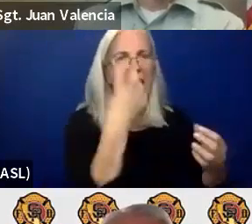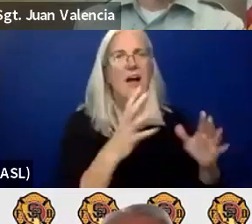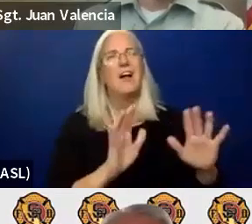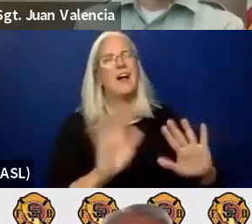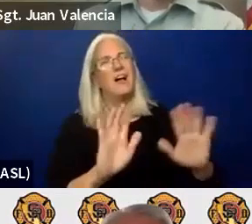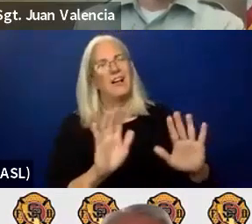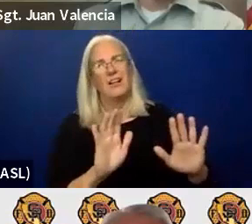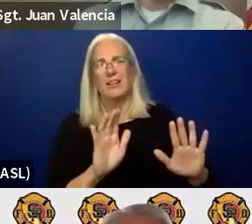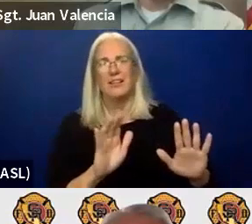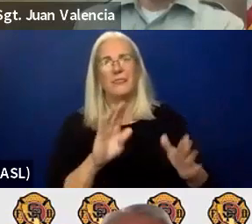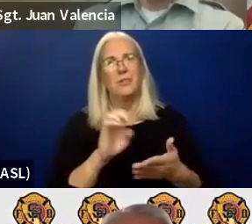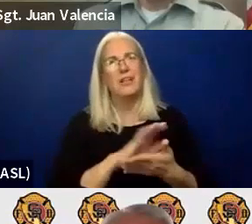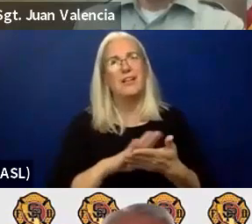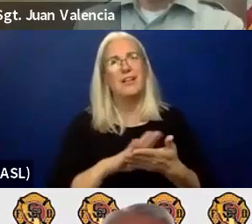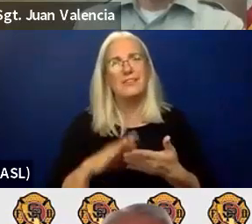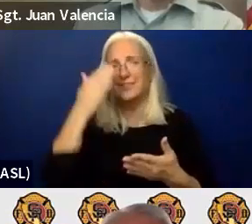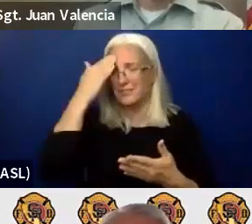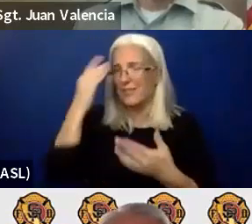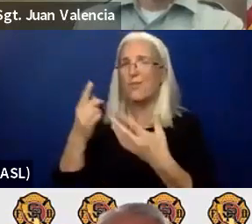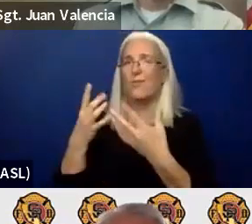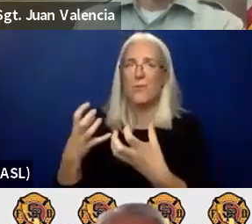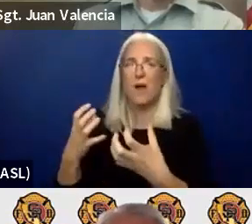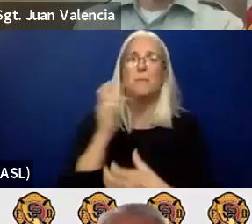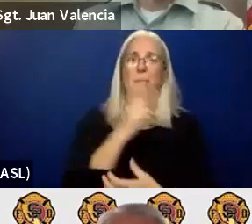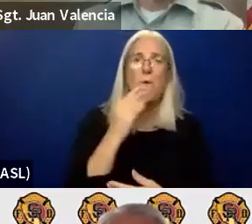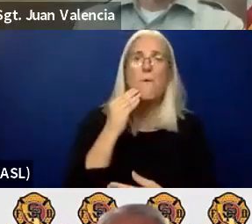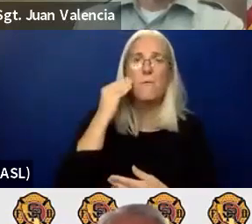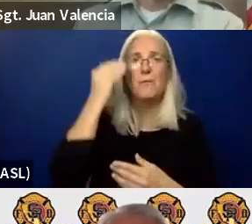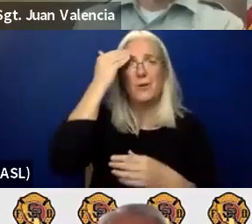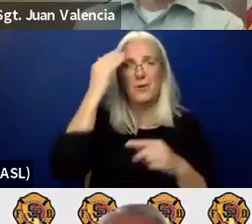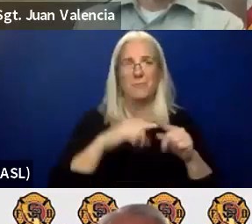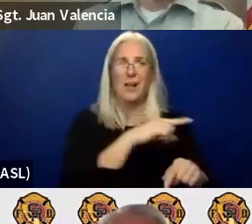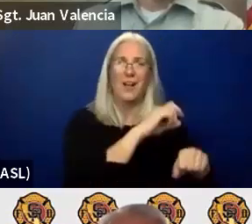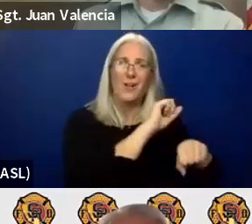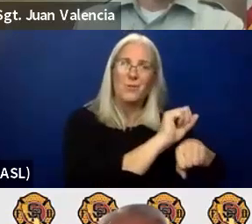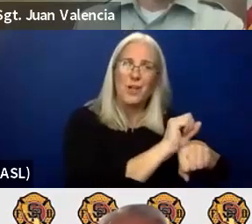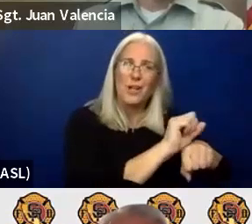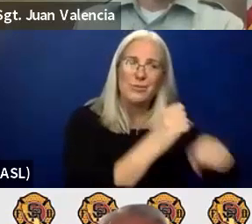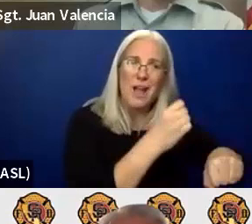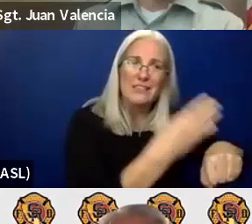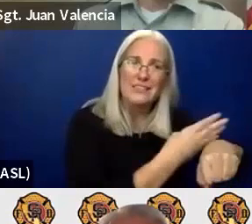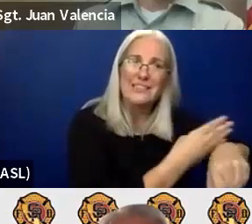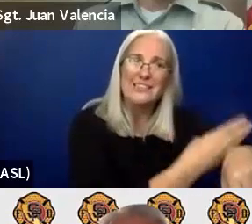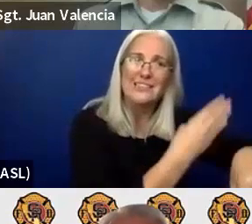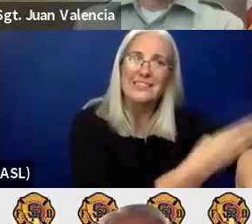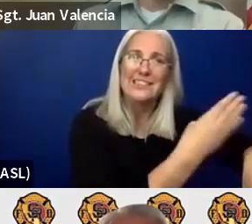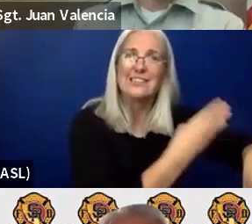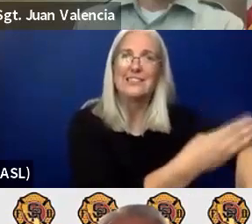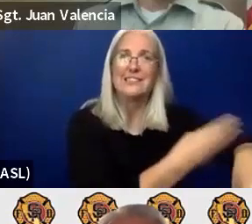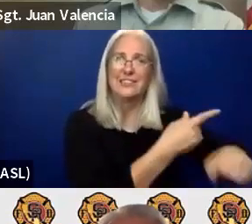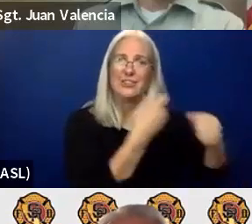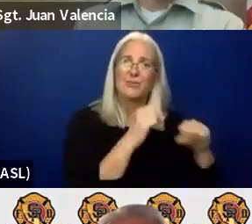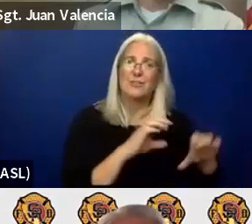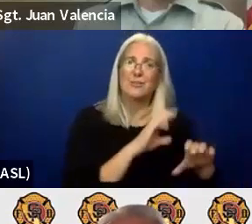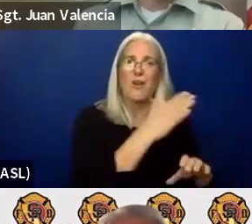justifiably so, but the folks who are assigned to those locations are also just doing their best to keep it safe for everyone.